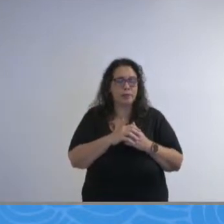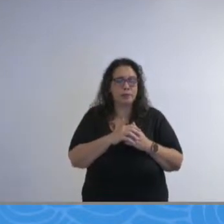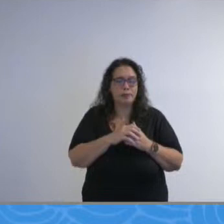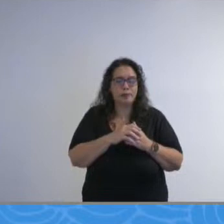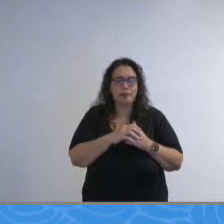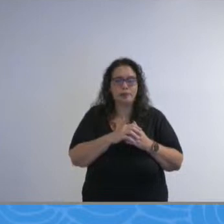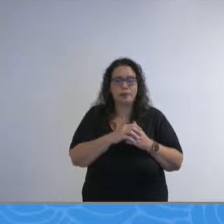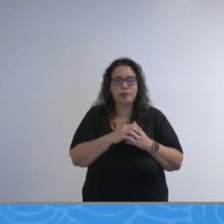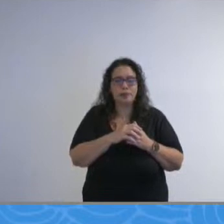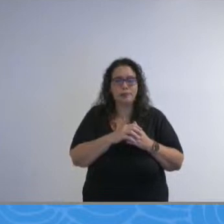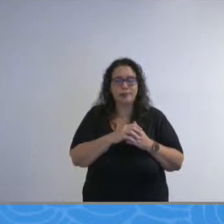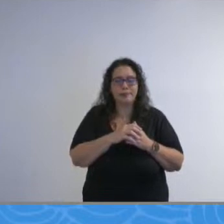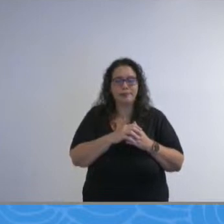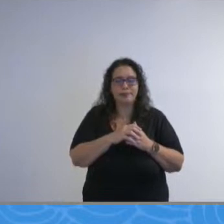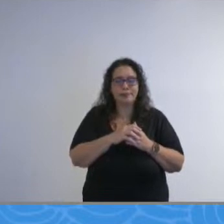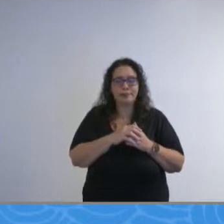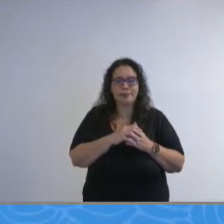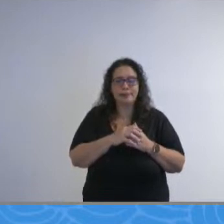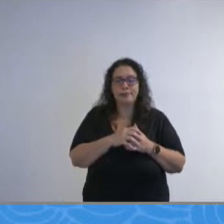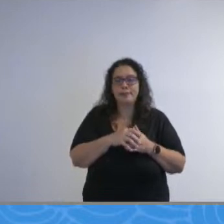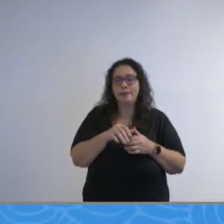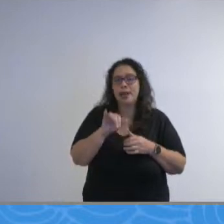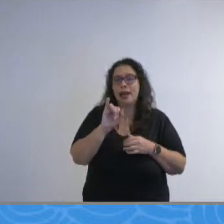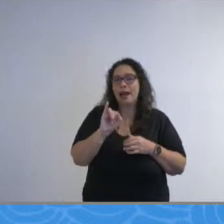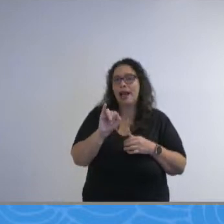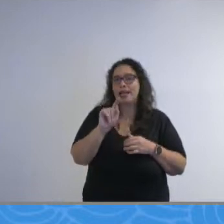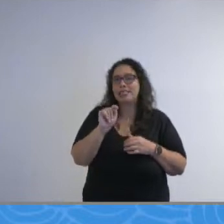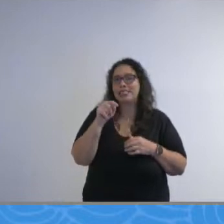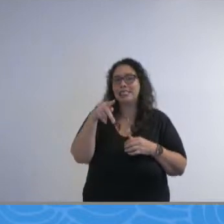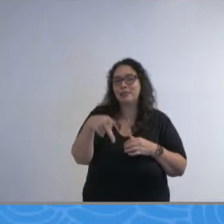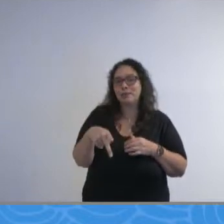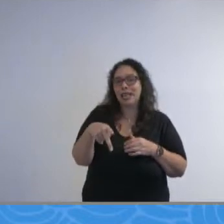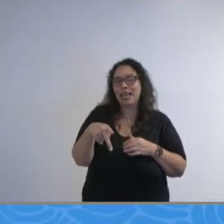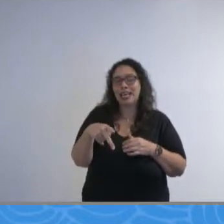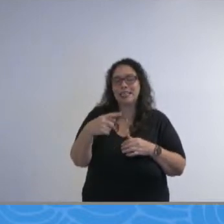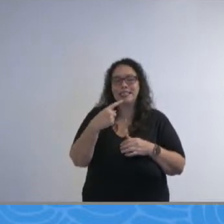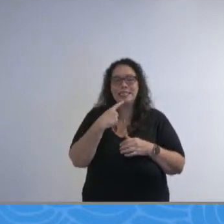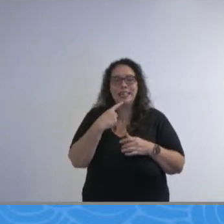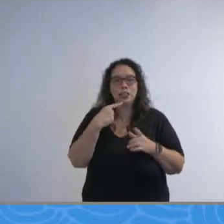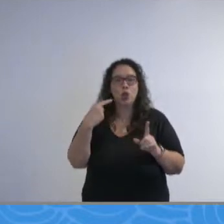IETP states the goals and ambitions of the student